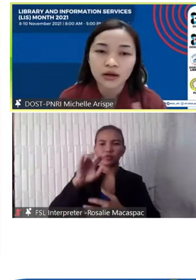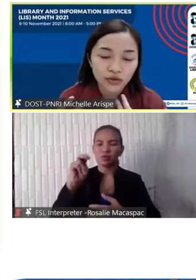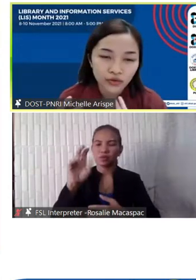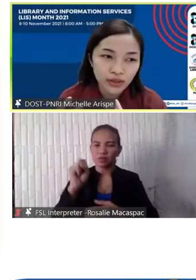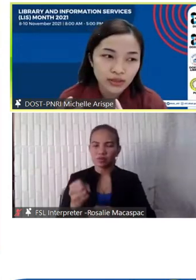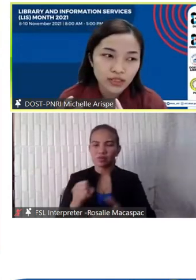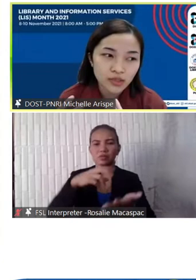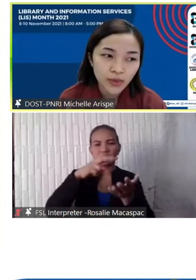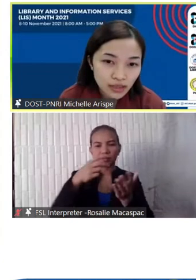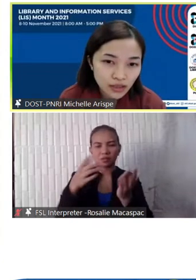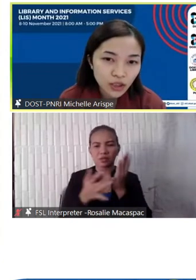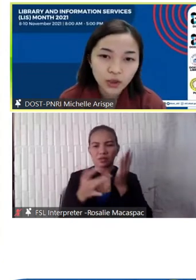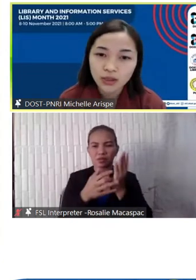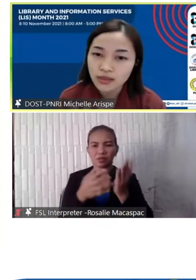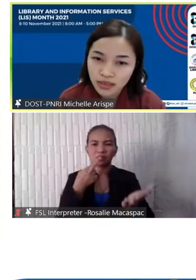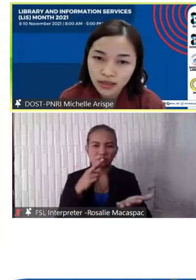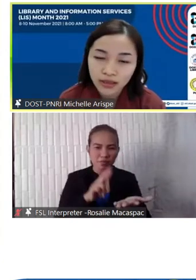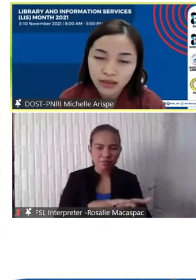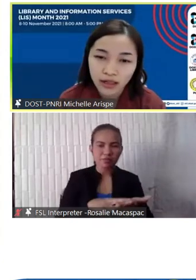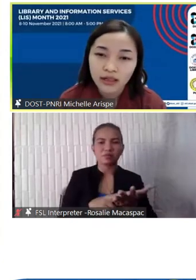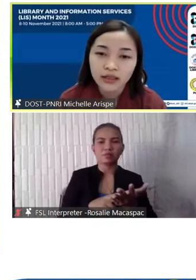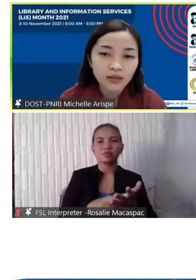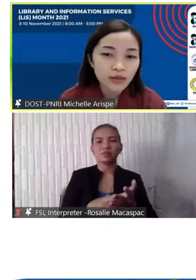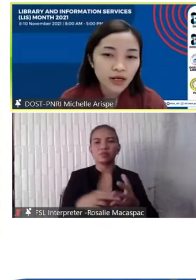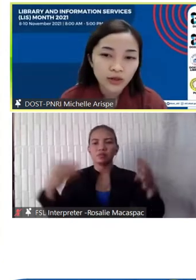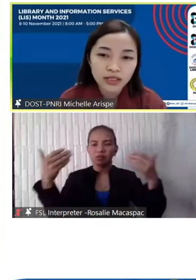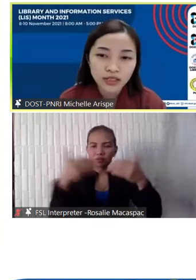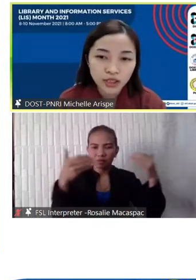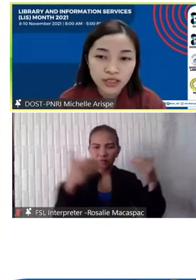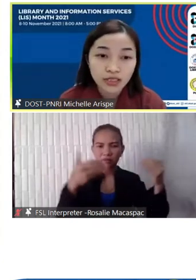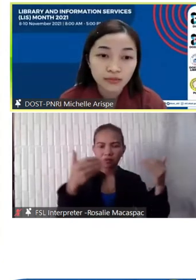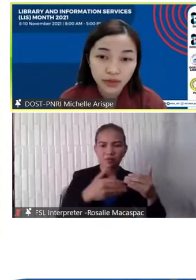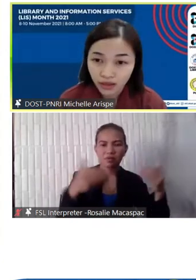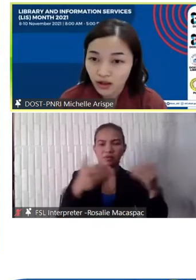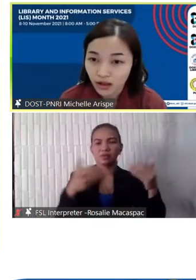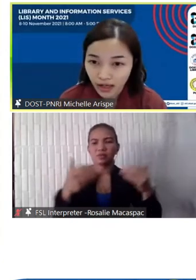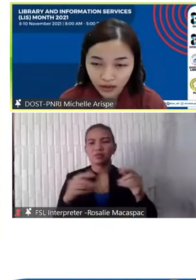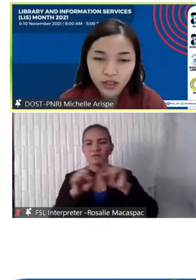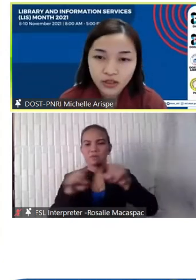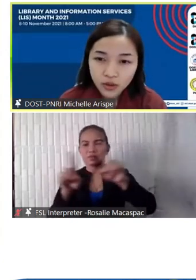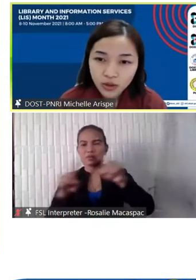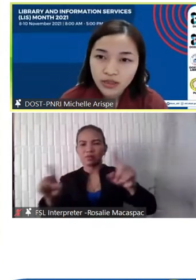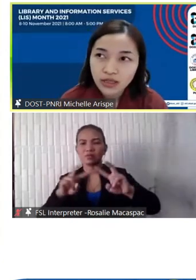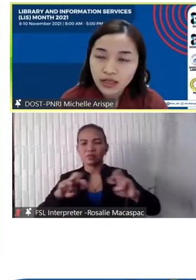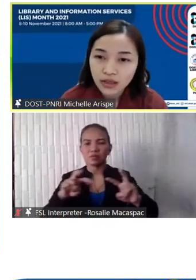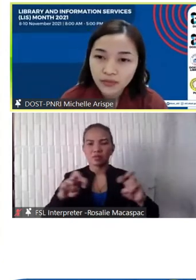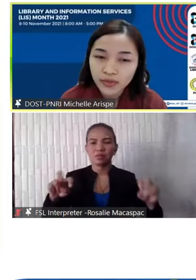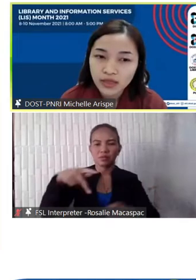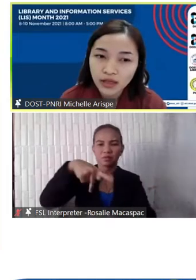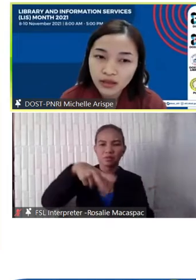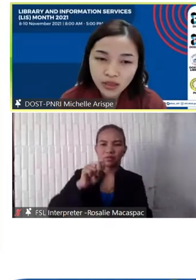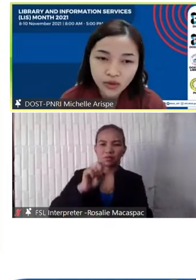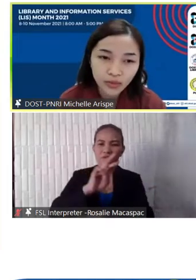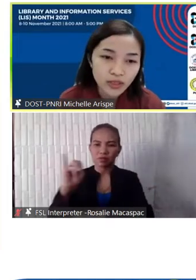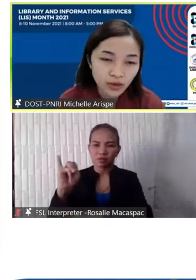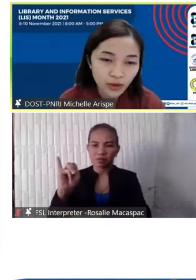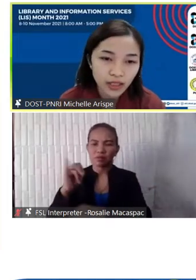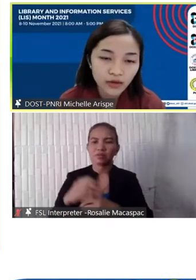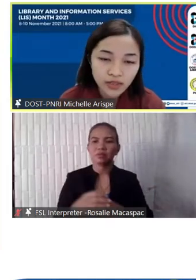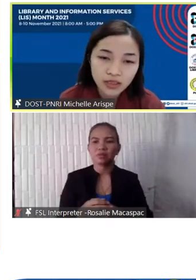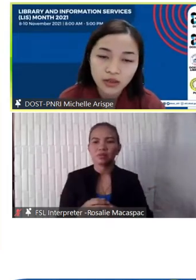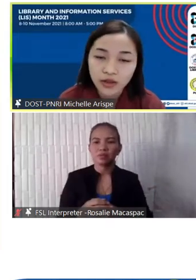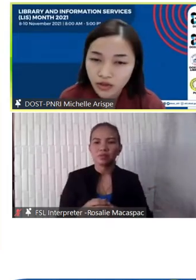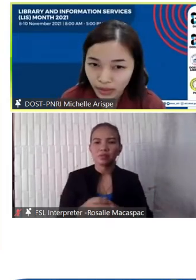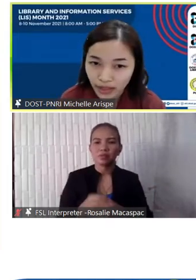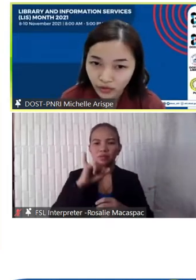reports, conference presentations, etc. ng mga researchers ng PNRI. So the INIS